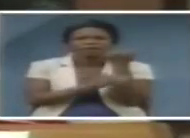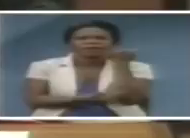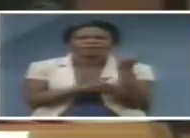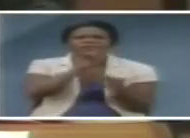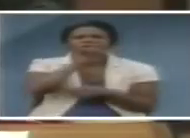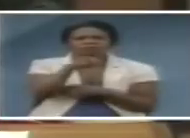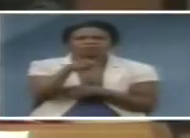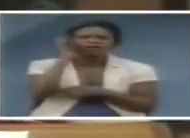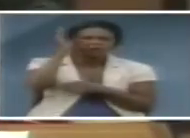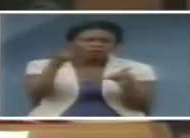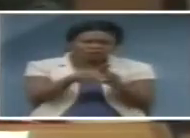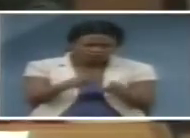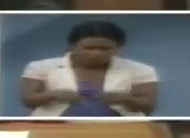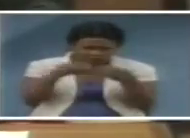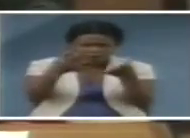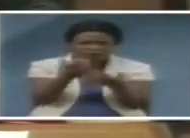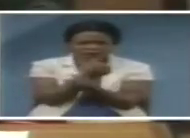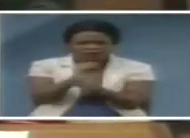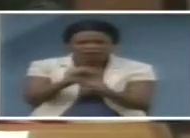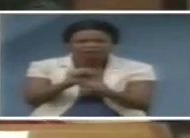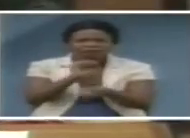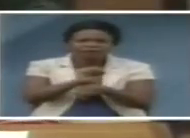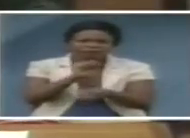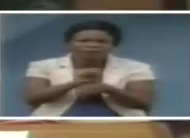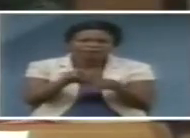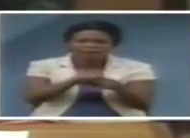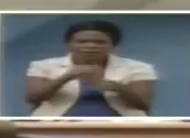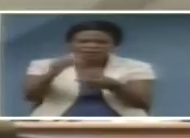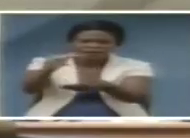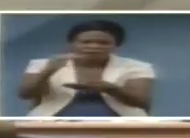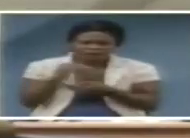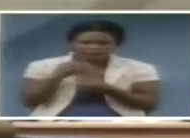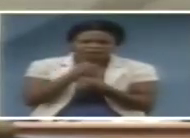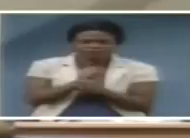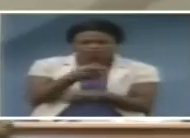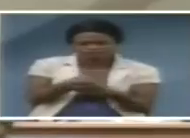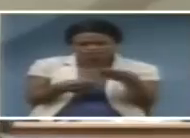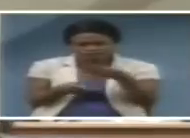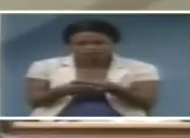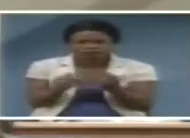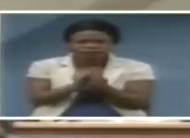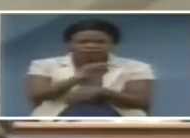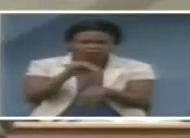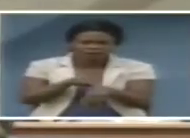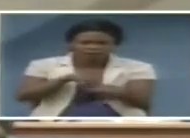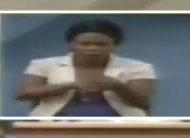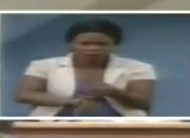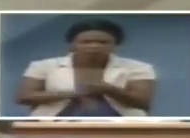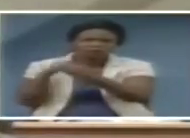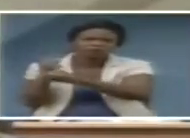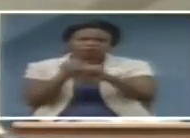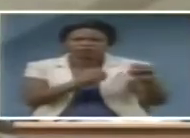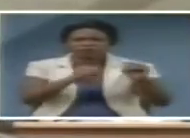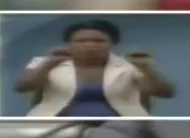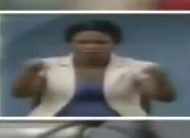maternity insurance. It will also provide for the self-employed and other pensioners to make contributions to